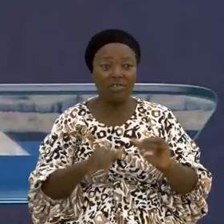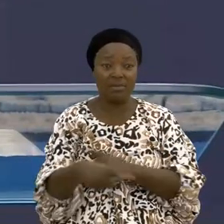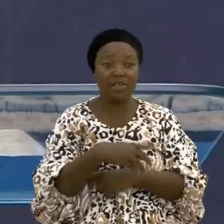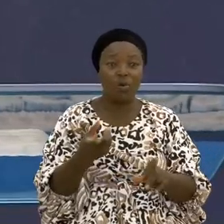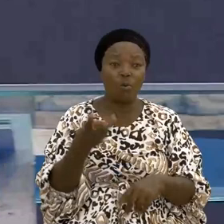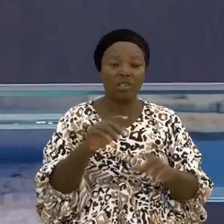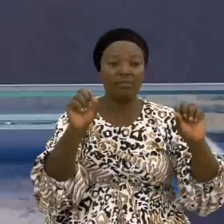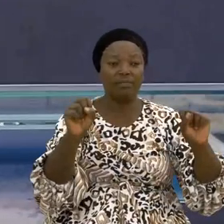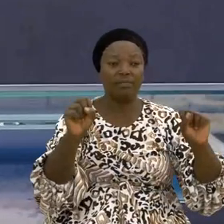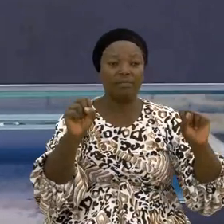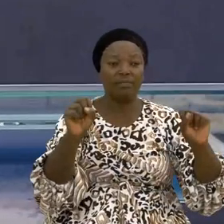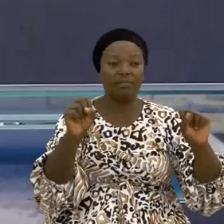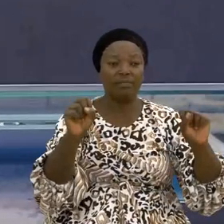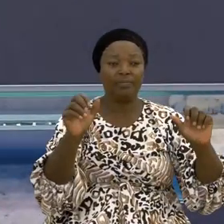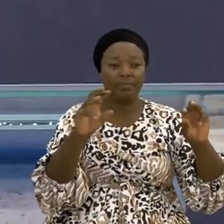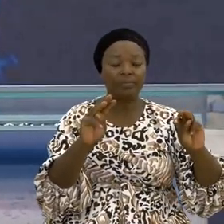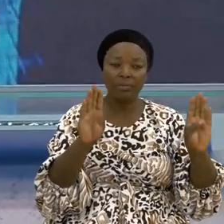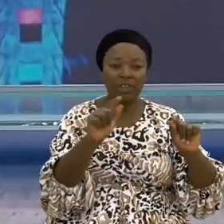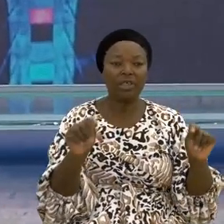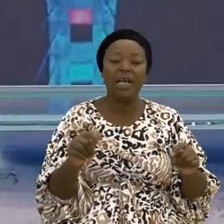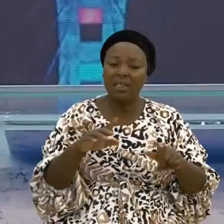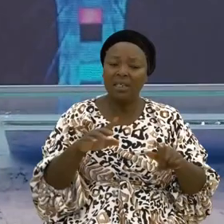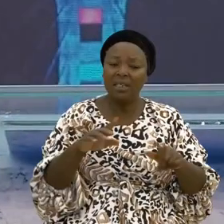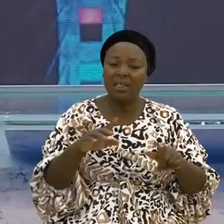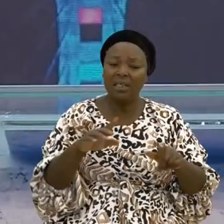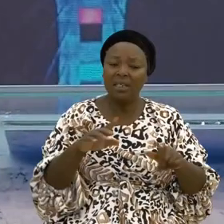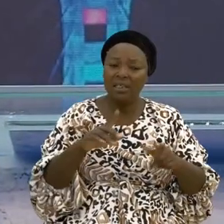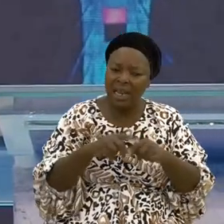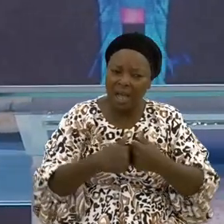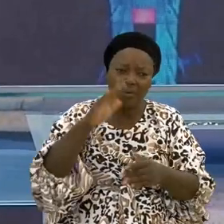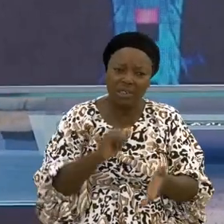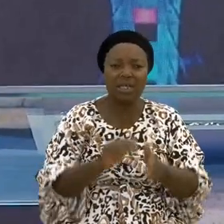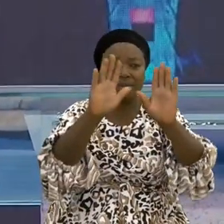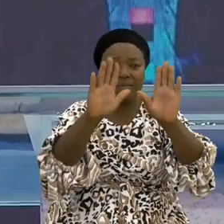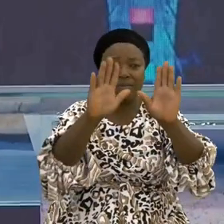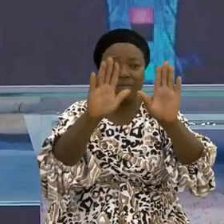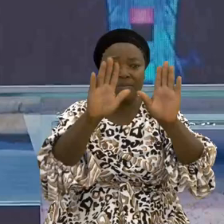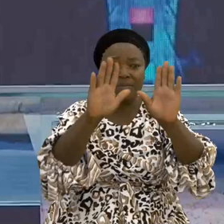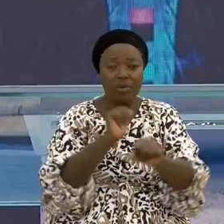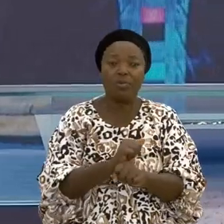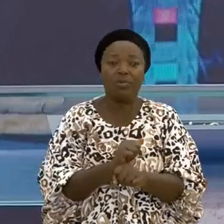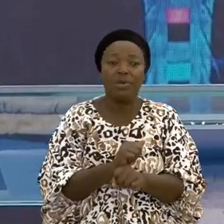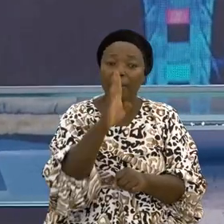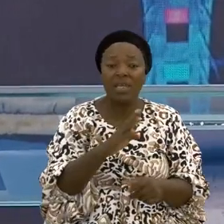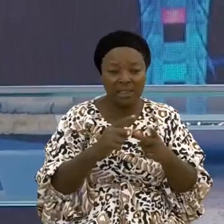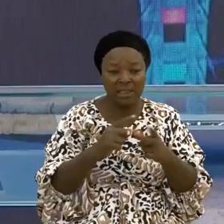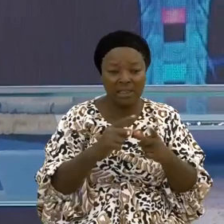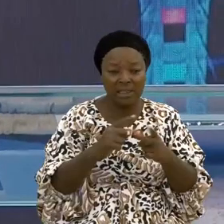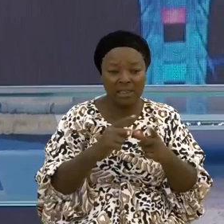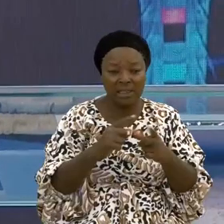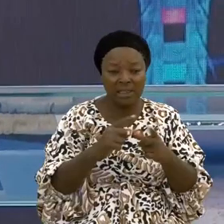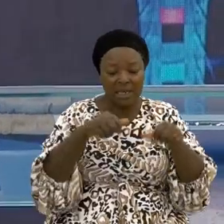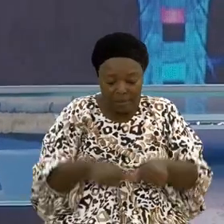Sabbath. Now, how will that miracle last? How will that miracle abide